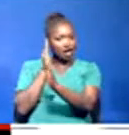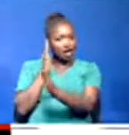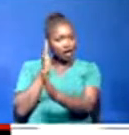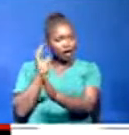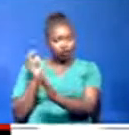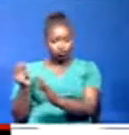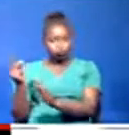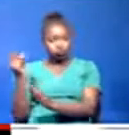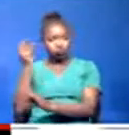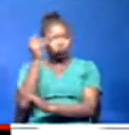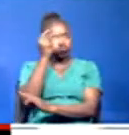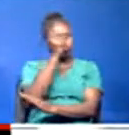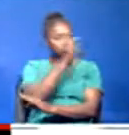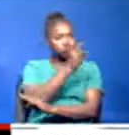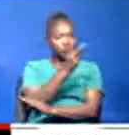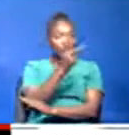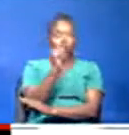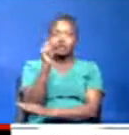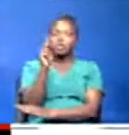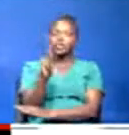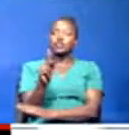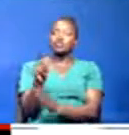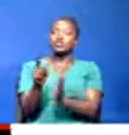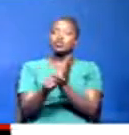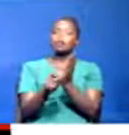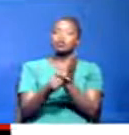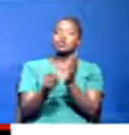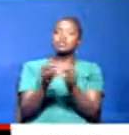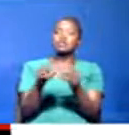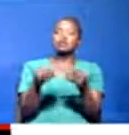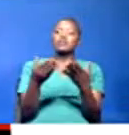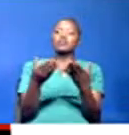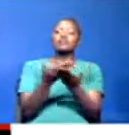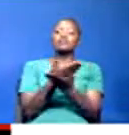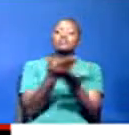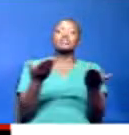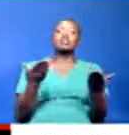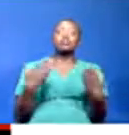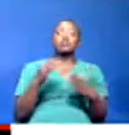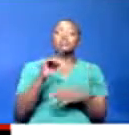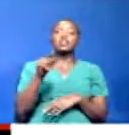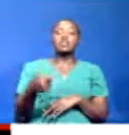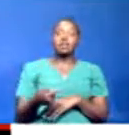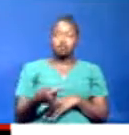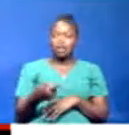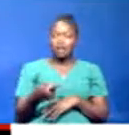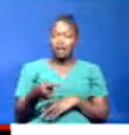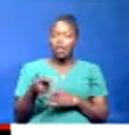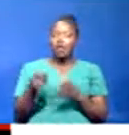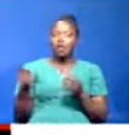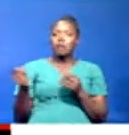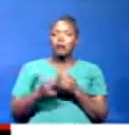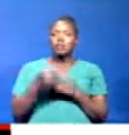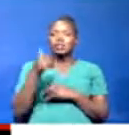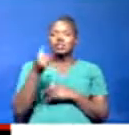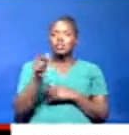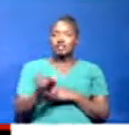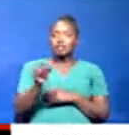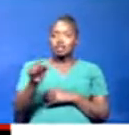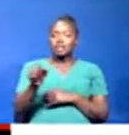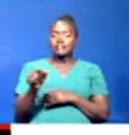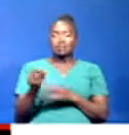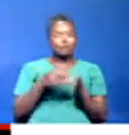get 2 kilos of maize. If you give these people 3,000 per month, those who are really